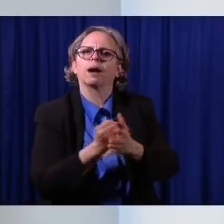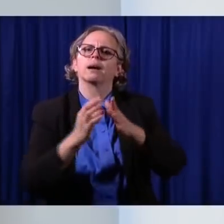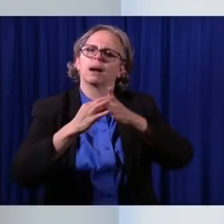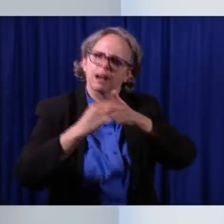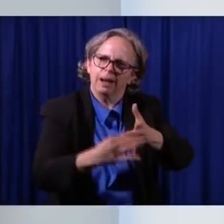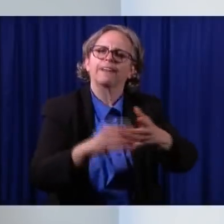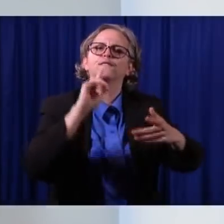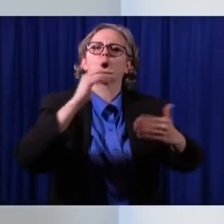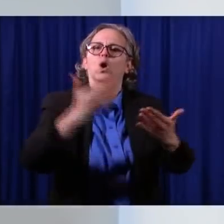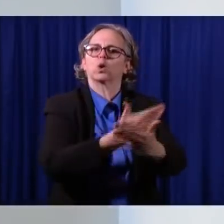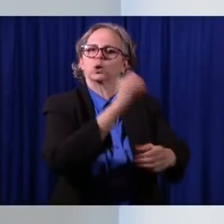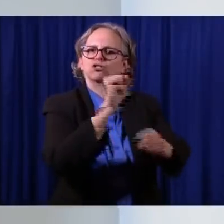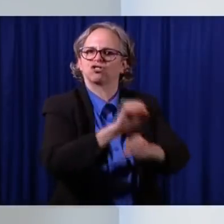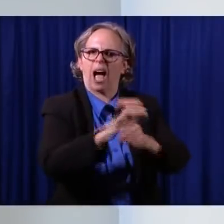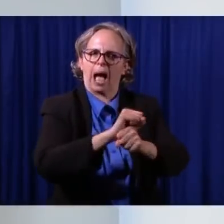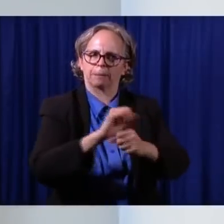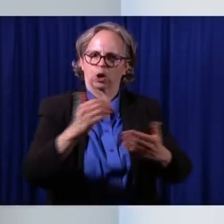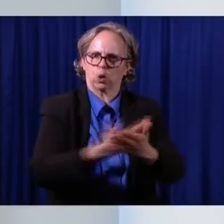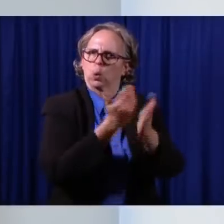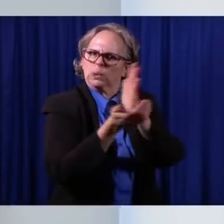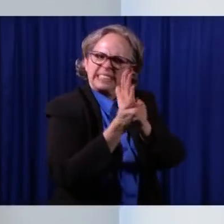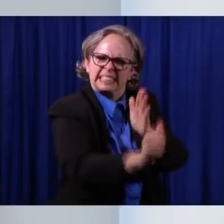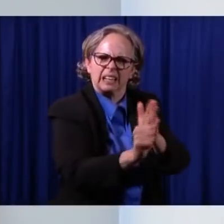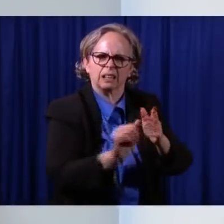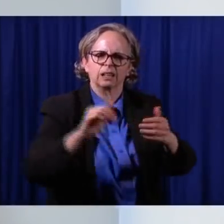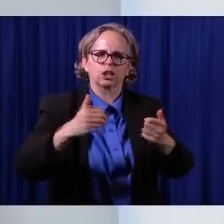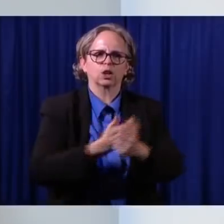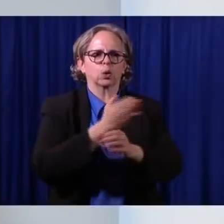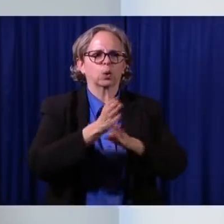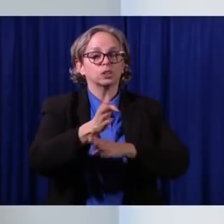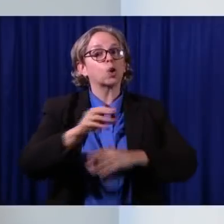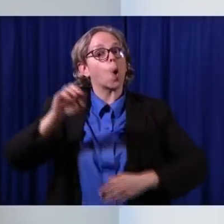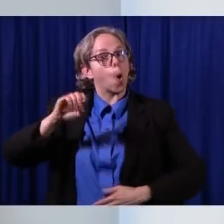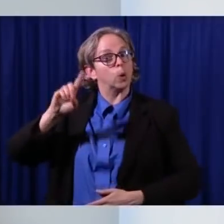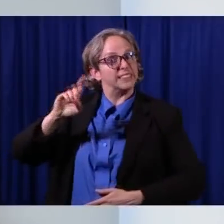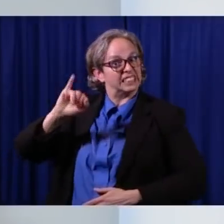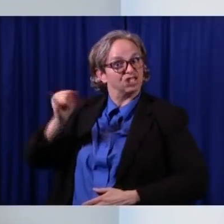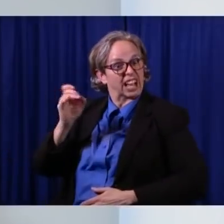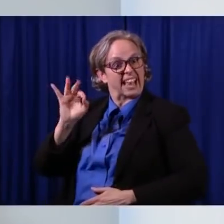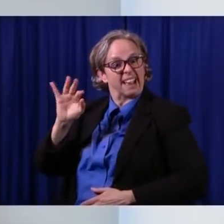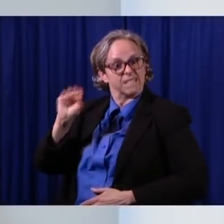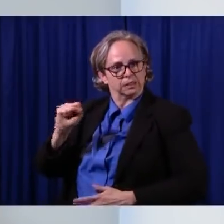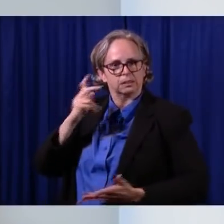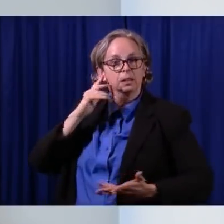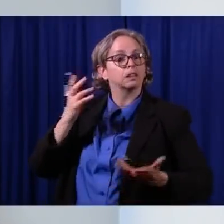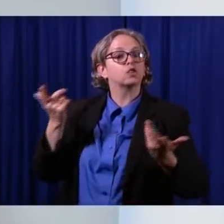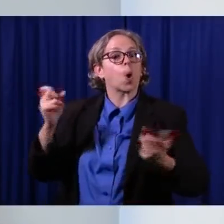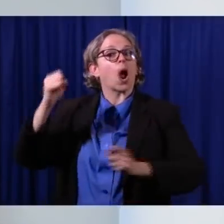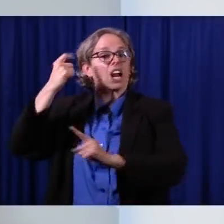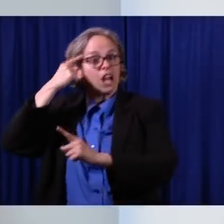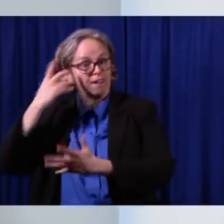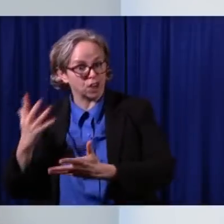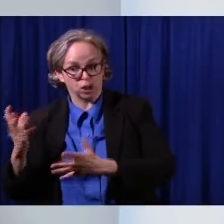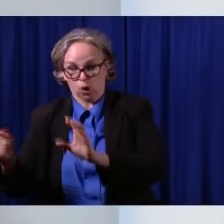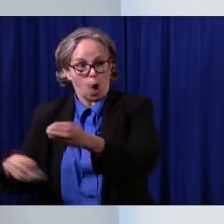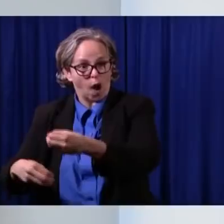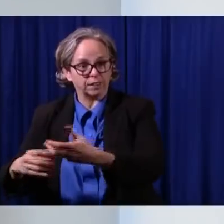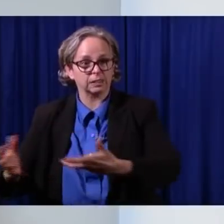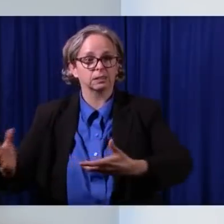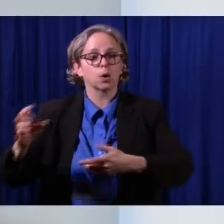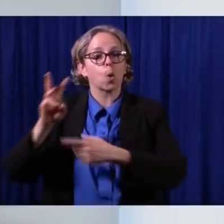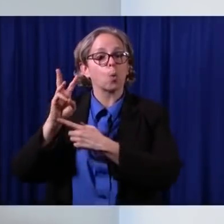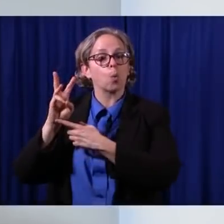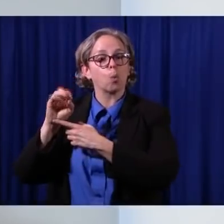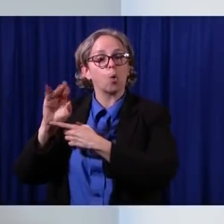new opportunities. So ODJFS will work with the Governor's Office of Workforce Transformation to facilitate this grant program, and